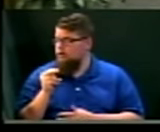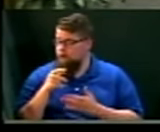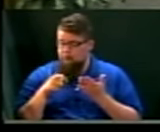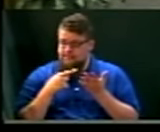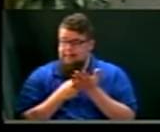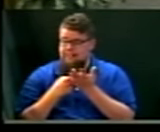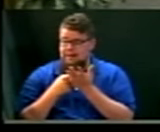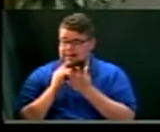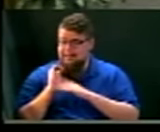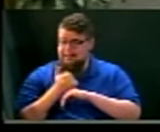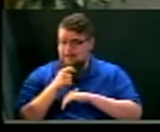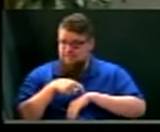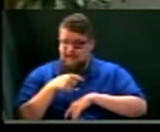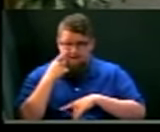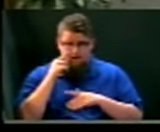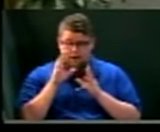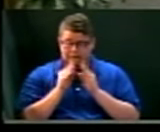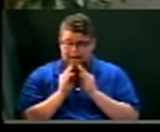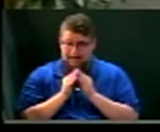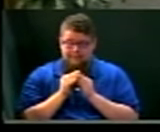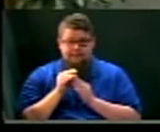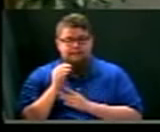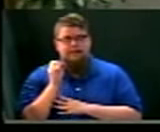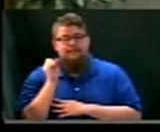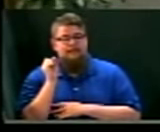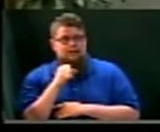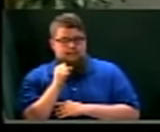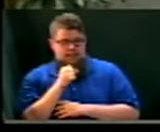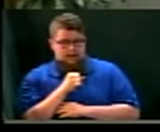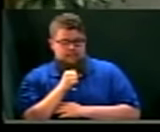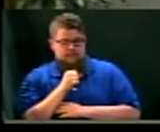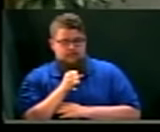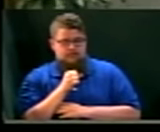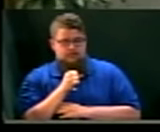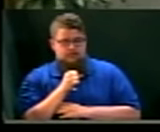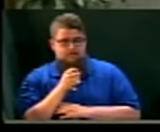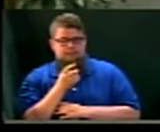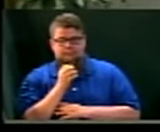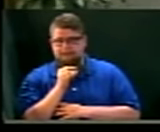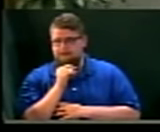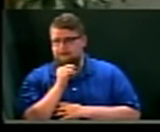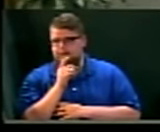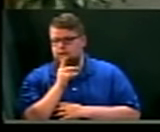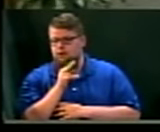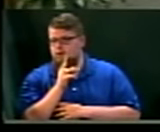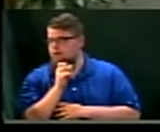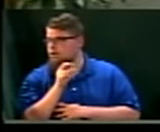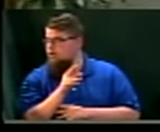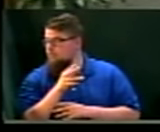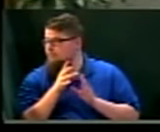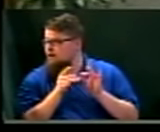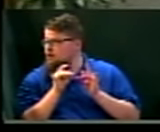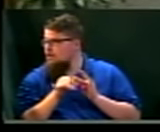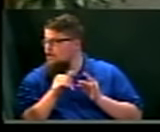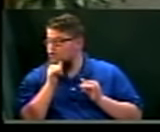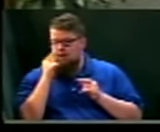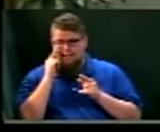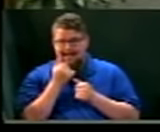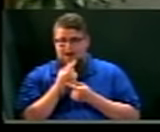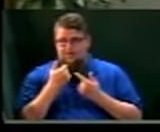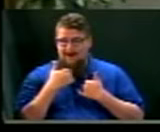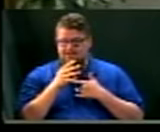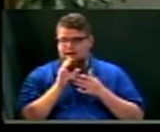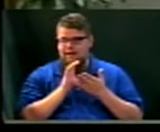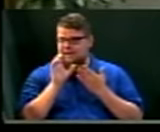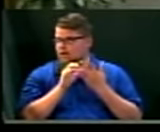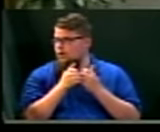set a time to meet? Yes, Ms. Dupler mentioned that. I don't know that anybody has their calendars here.